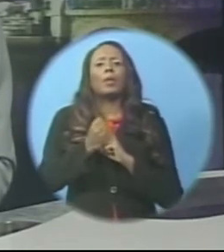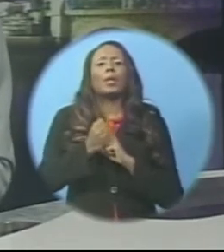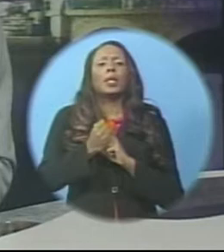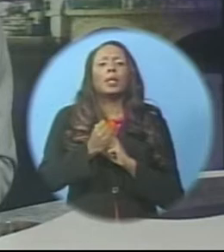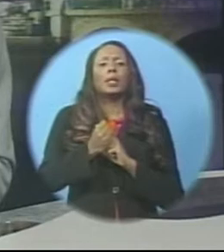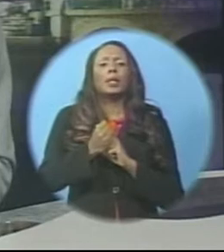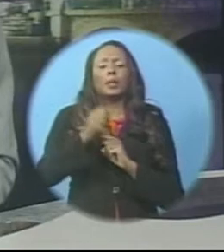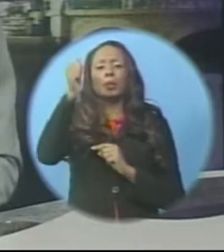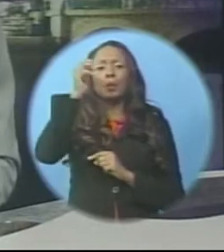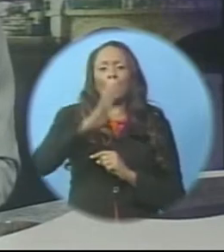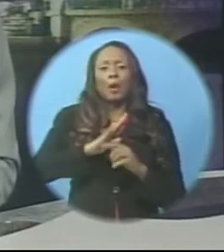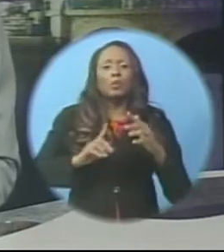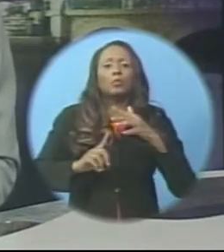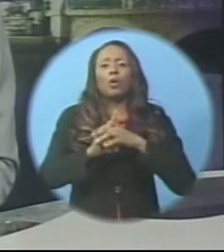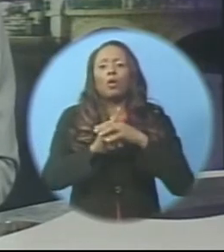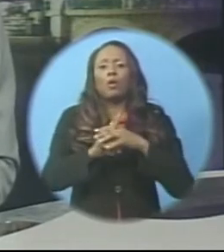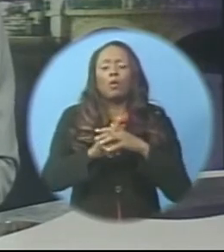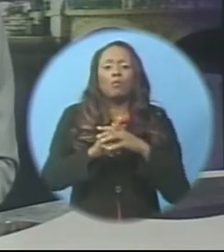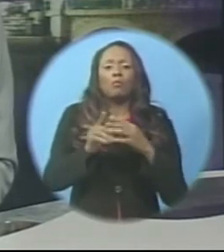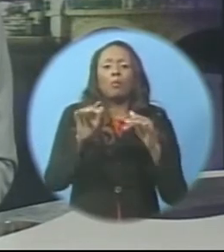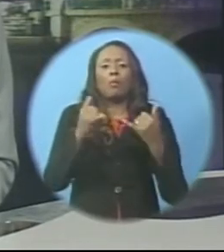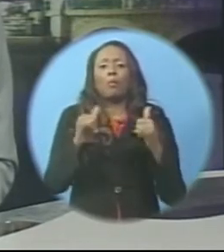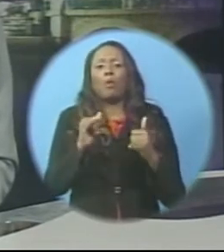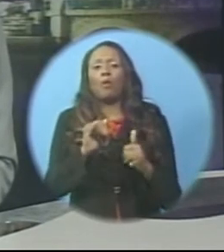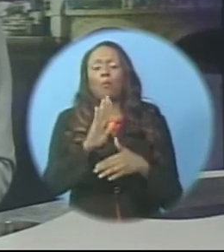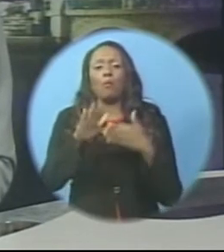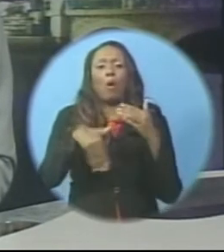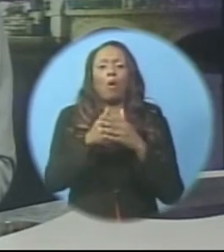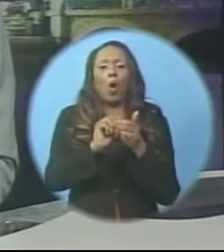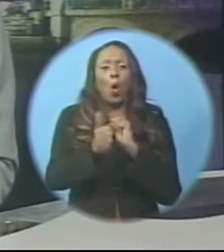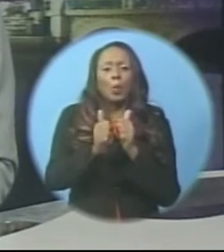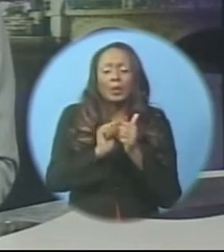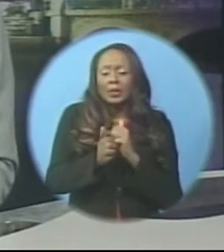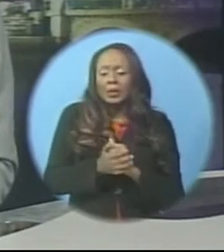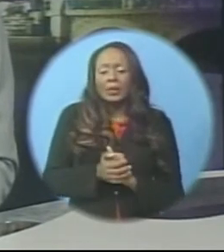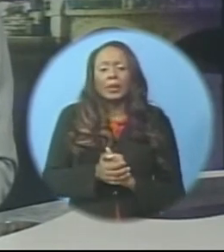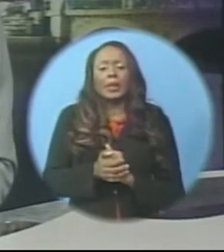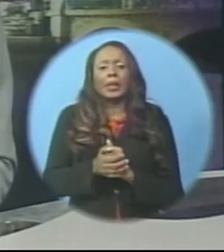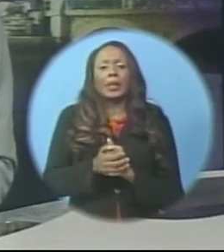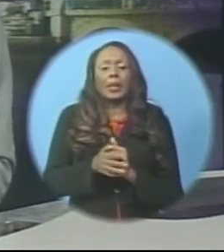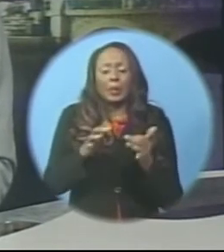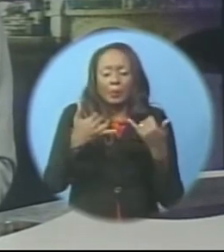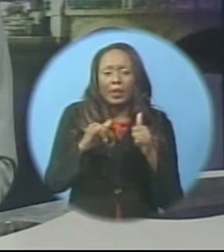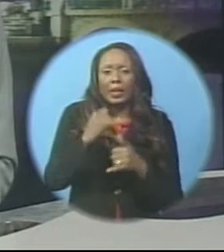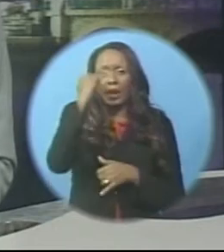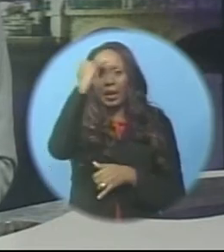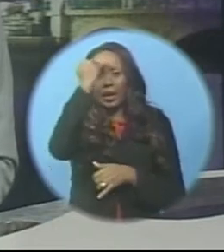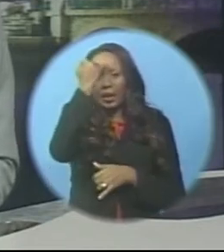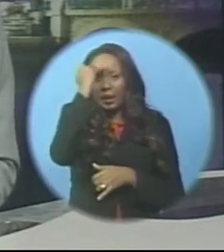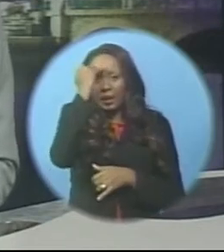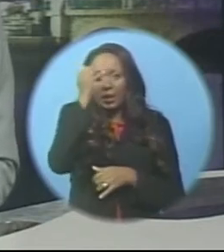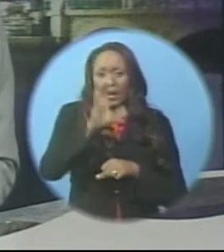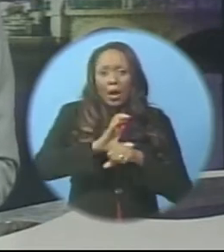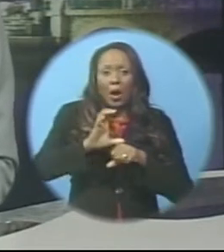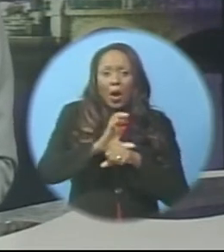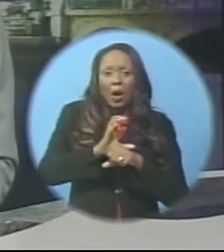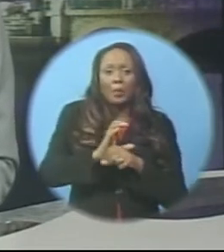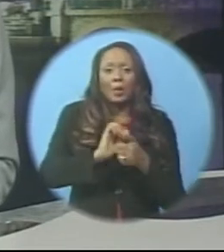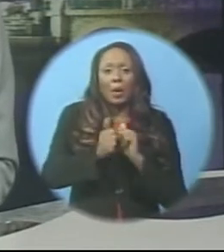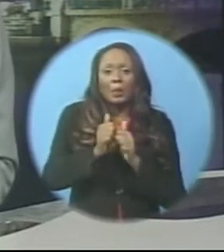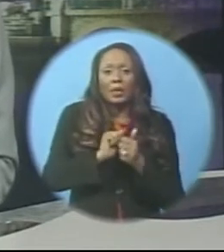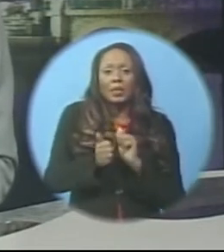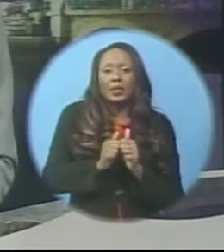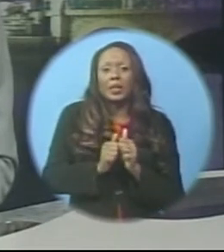global domestic tournament over the last 12 months, playing in the Indian Premier League, the Caribbean Premier League, the South African Ram Slam,